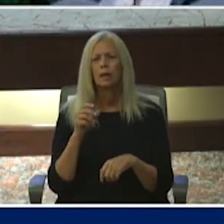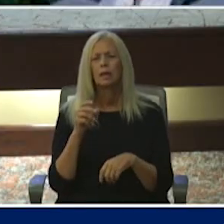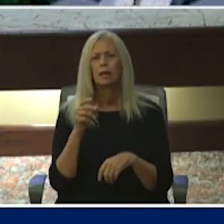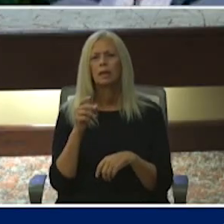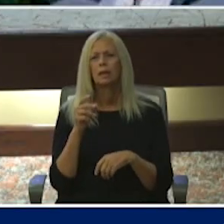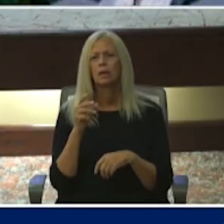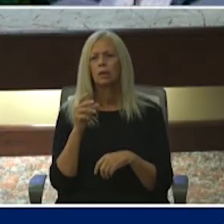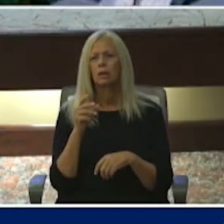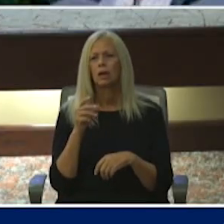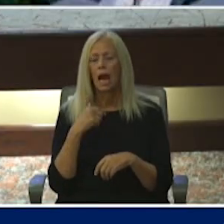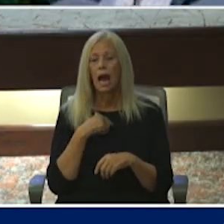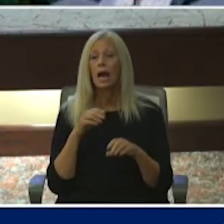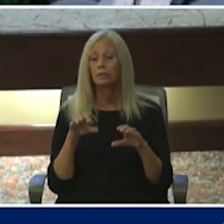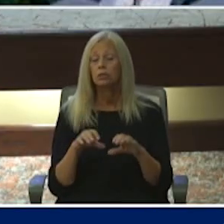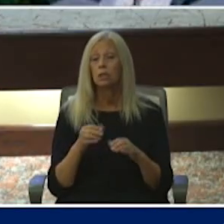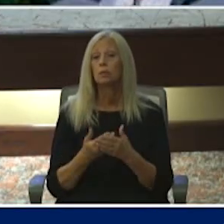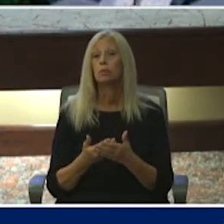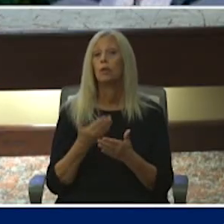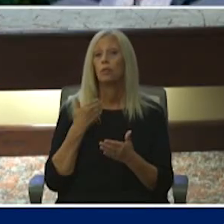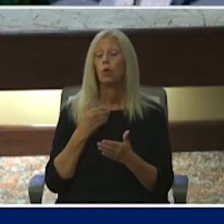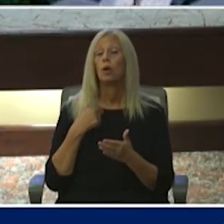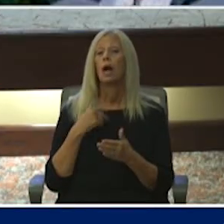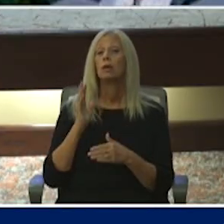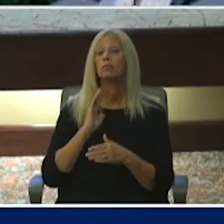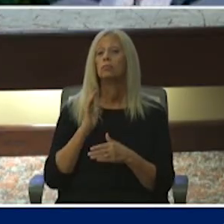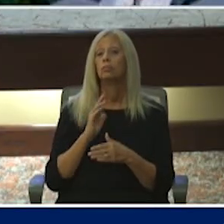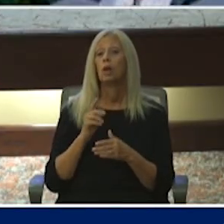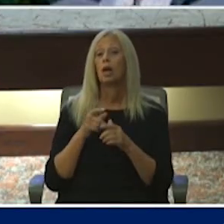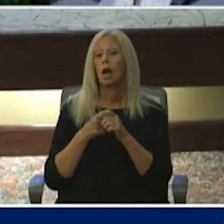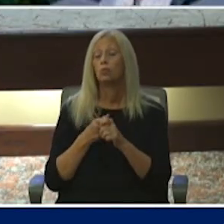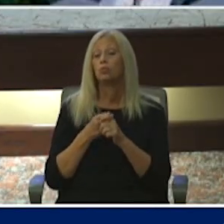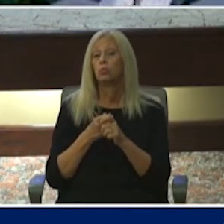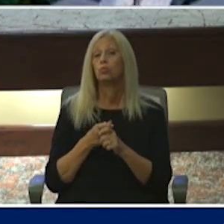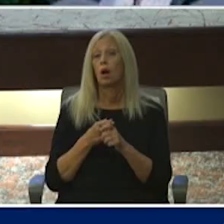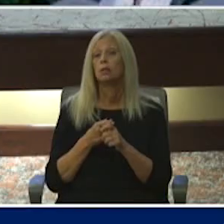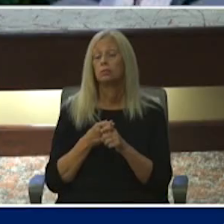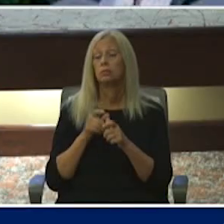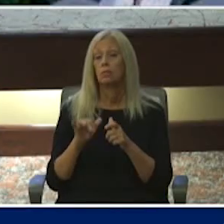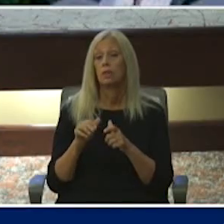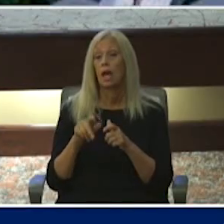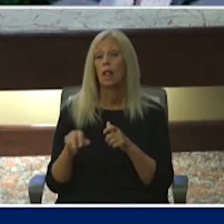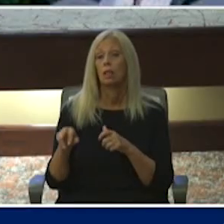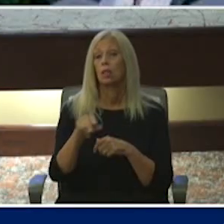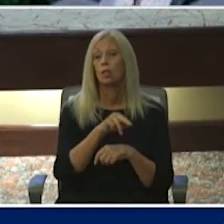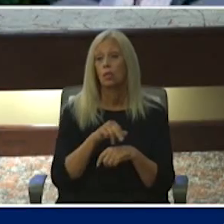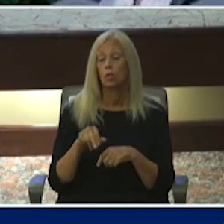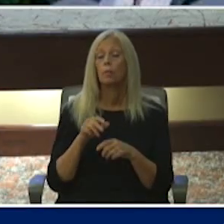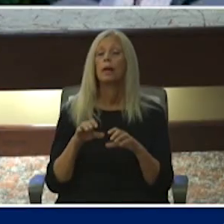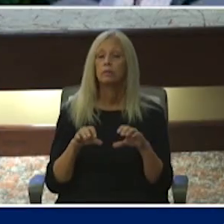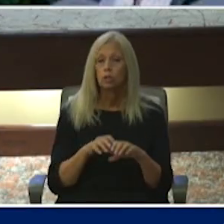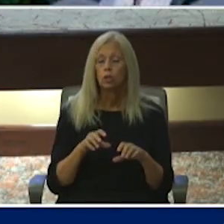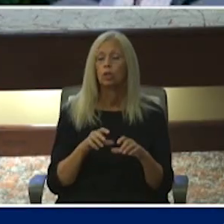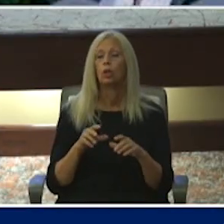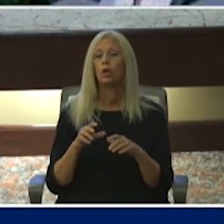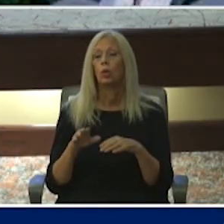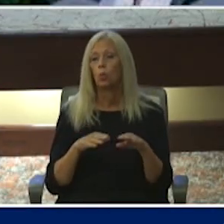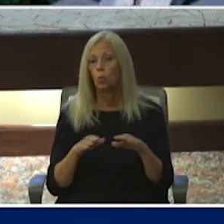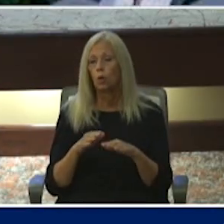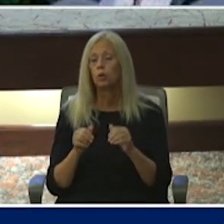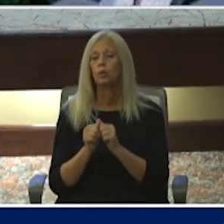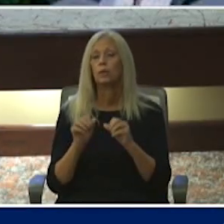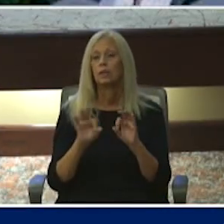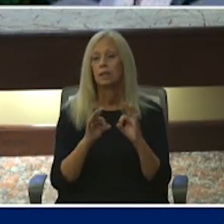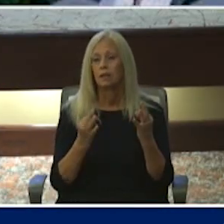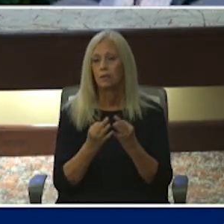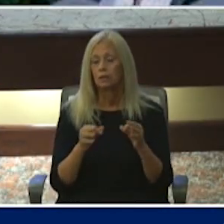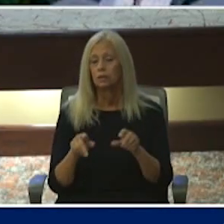And like, I've done this before. I used to run this loop, and I've done it on a walking loop with family too. And